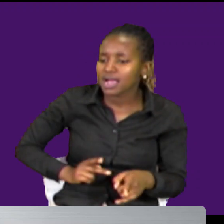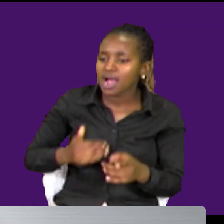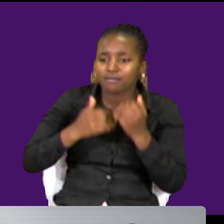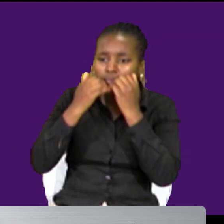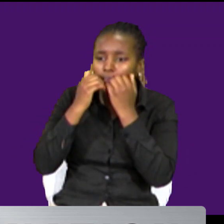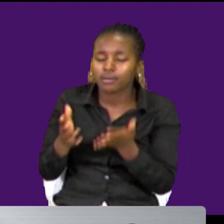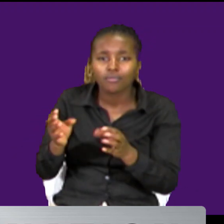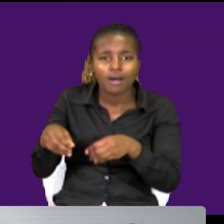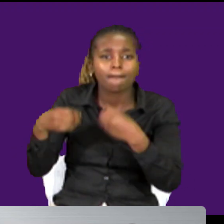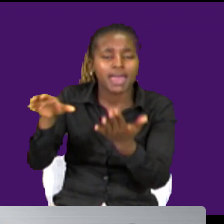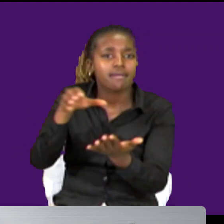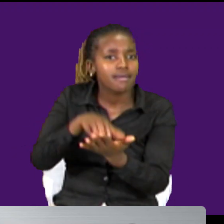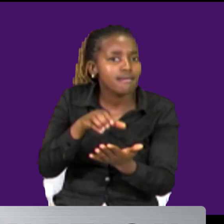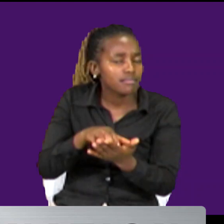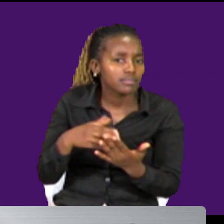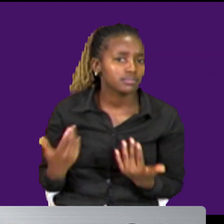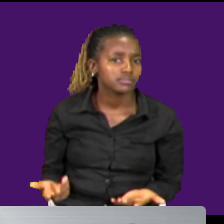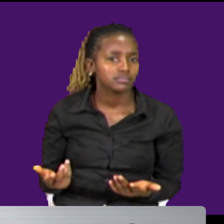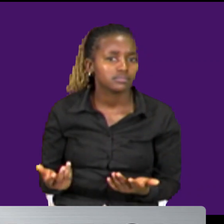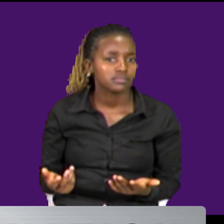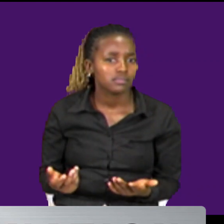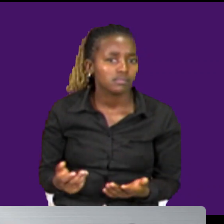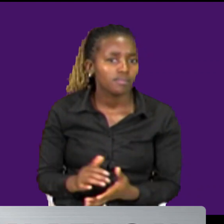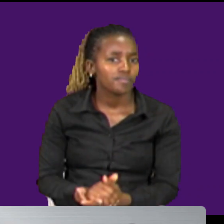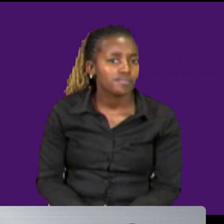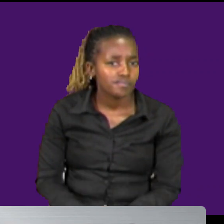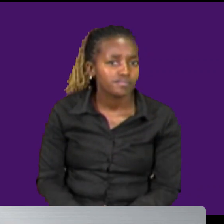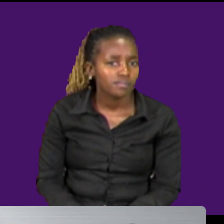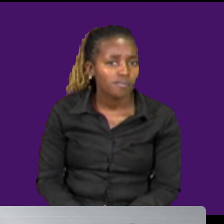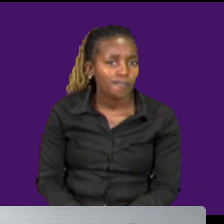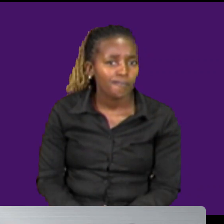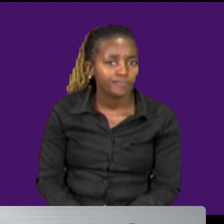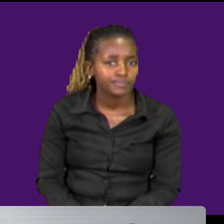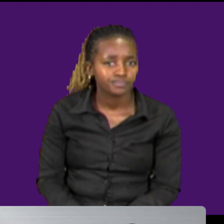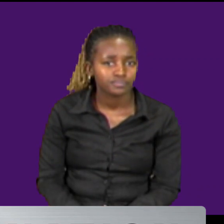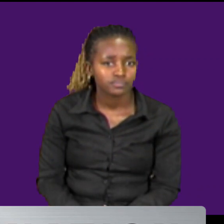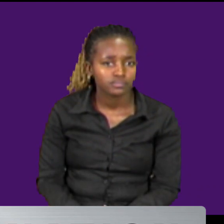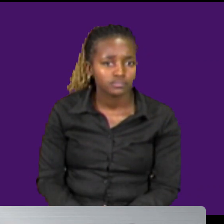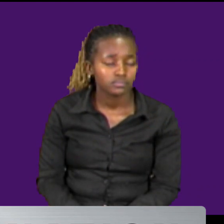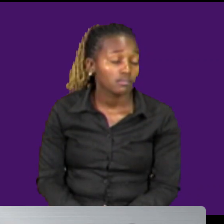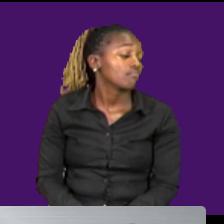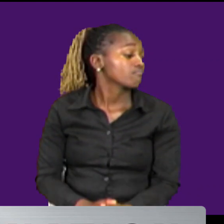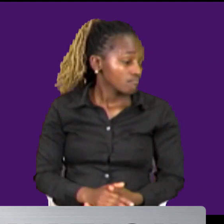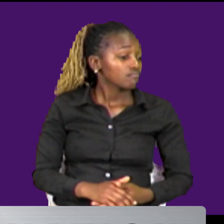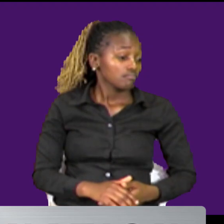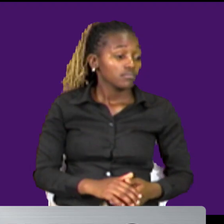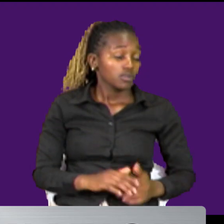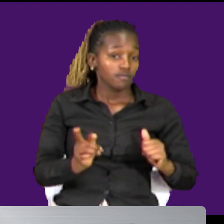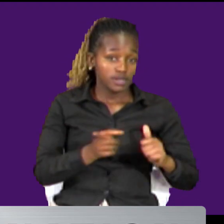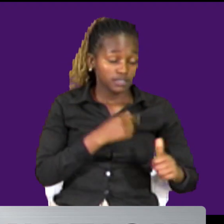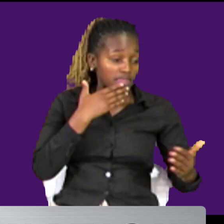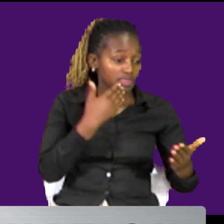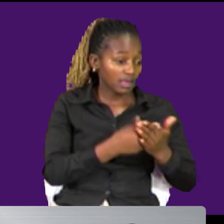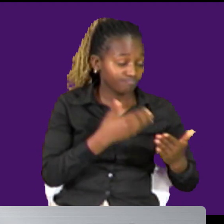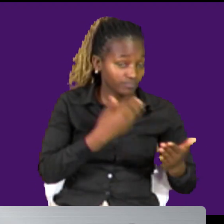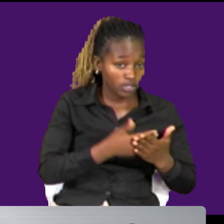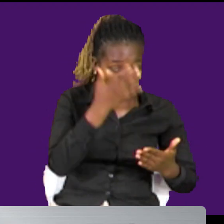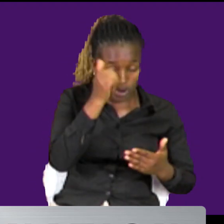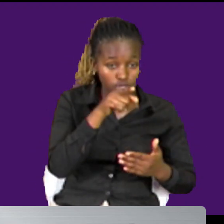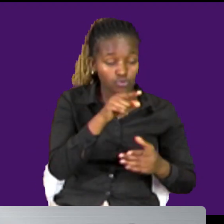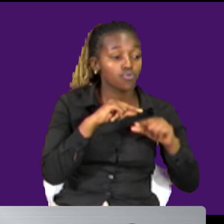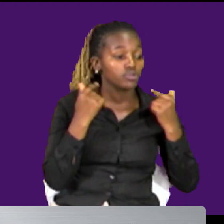them cake. Yeah, go on. So I think, so first of all, I want to thank you for hosting me again.